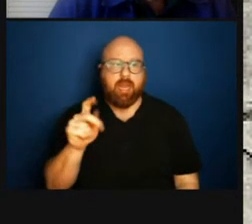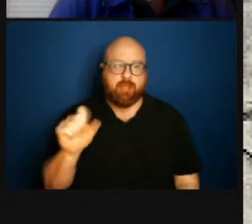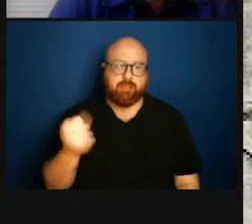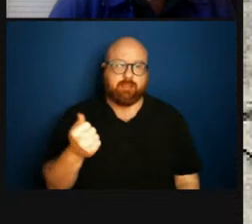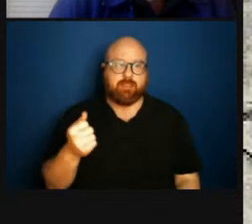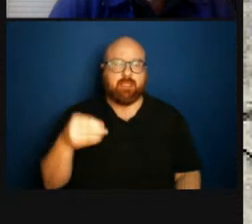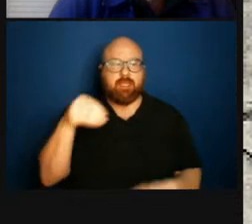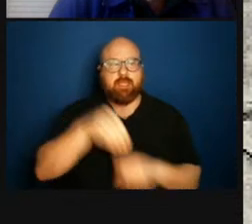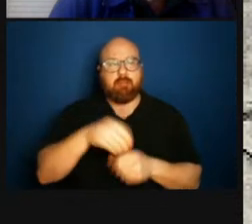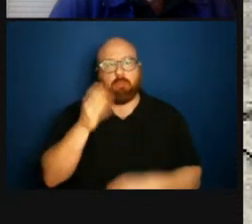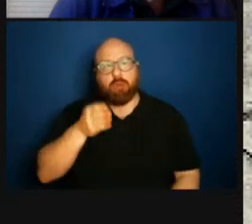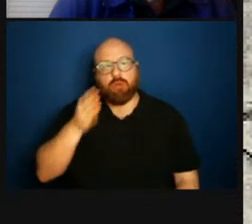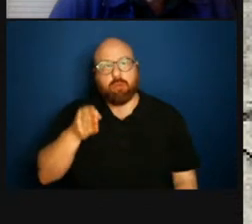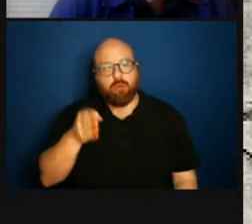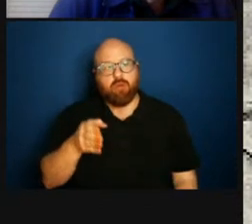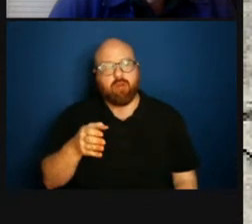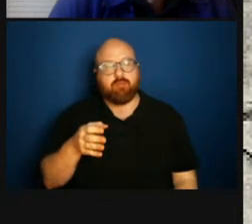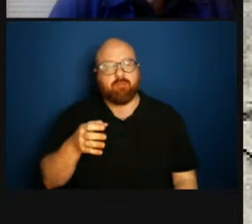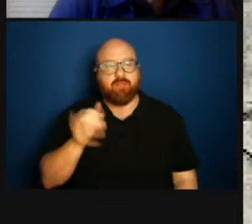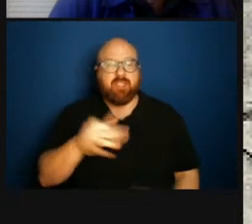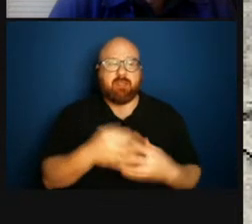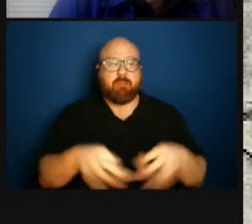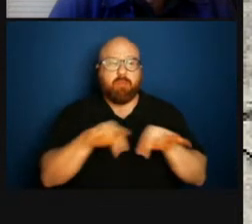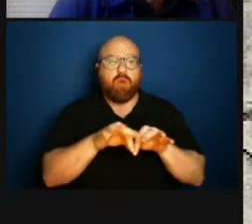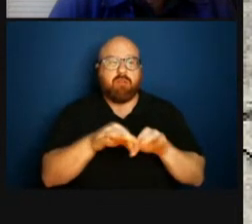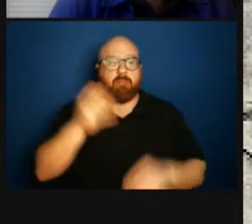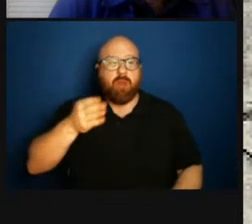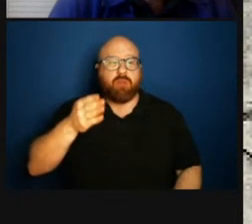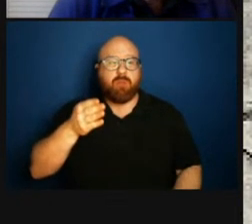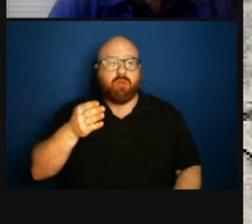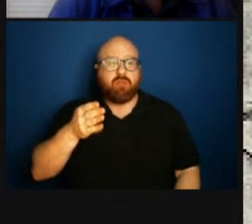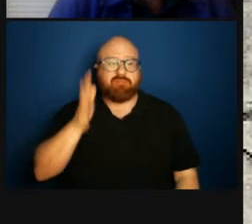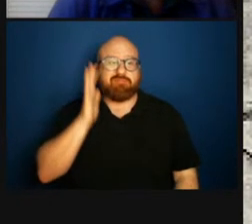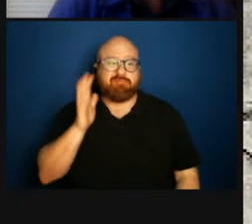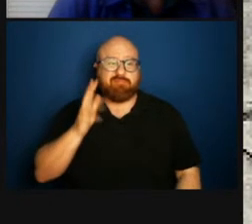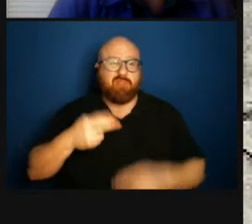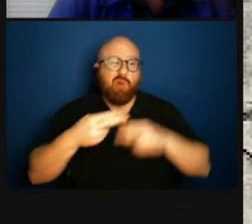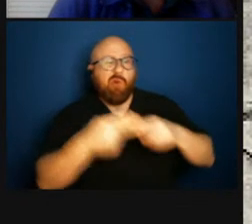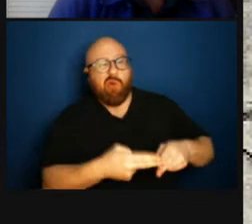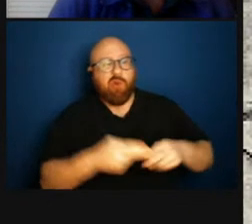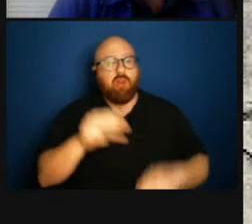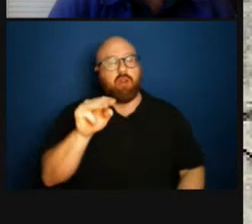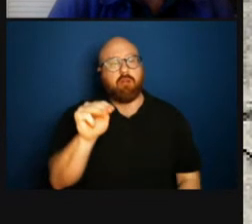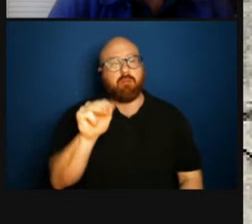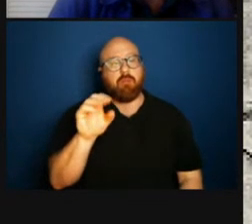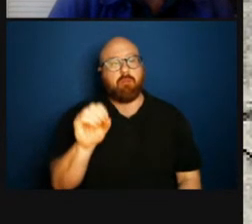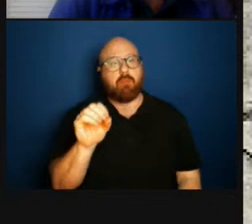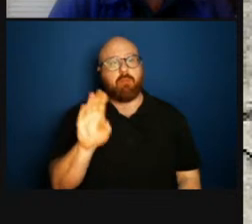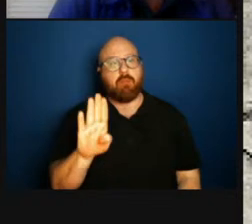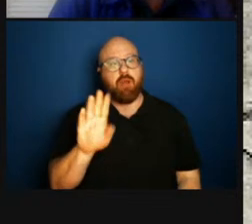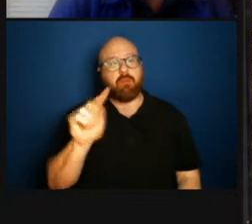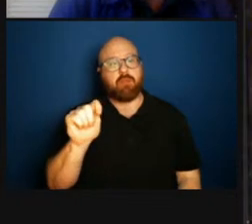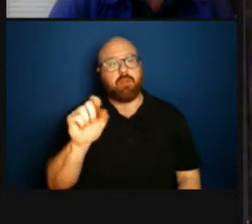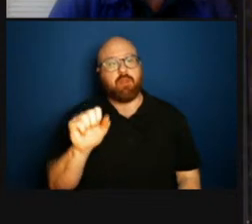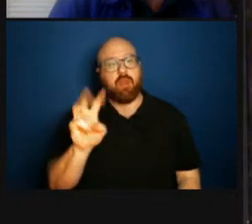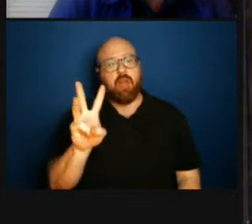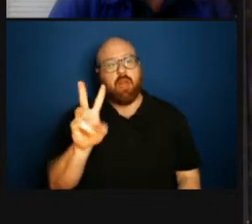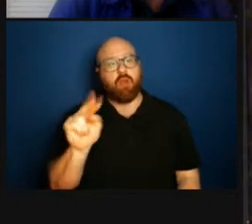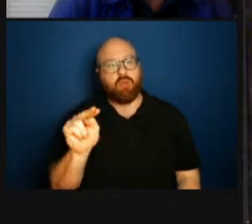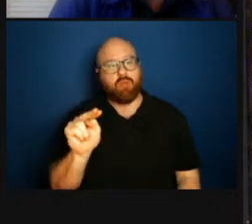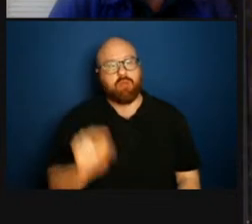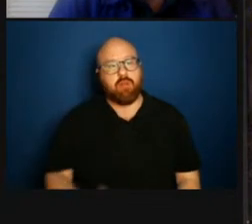Baltimore was a mob town. Now, events in Maryland also played a big role in the run-up to the Civil War. Next.